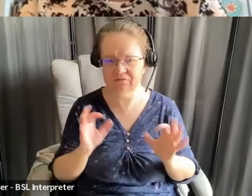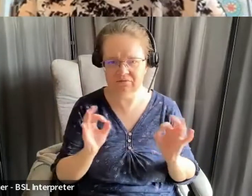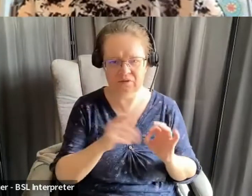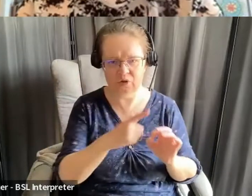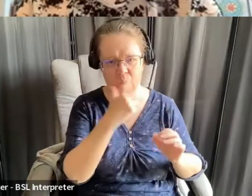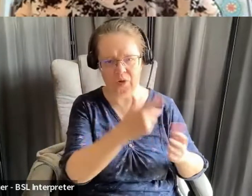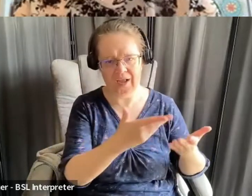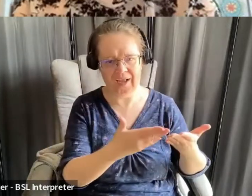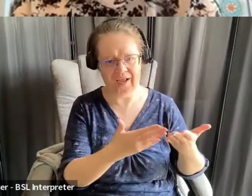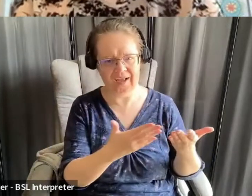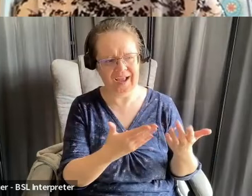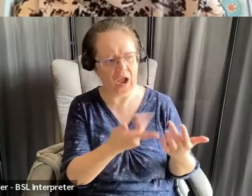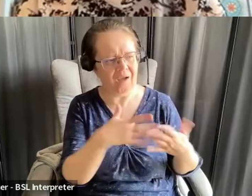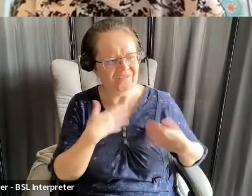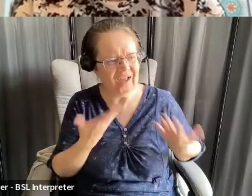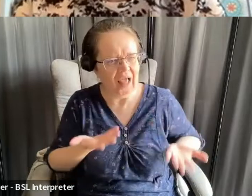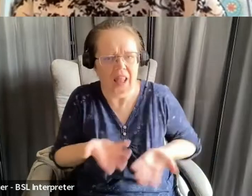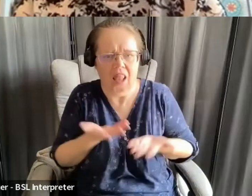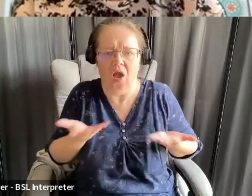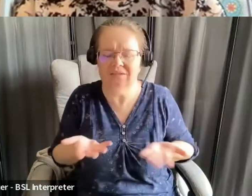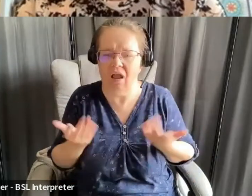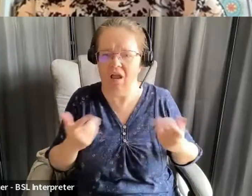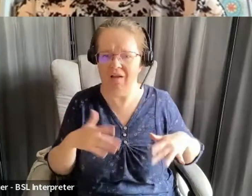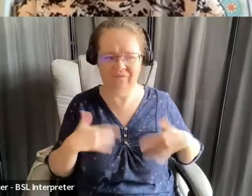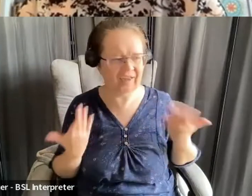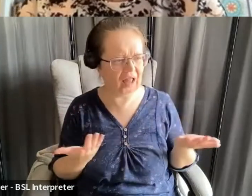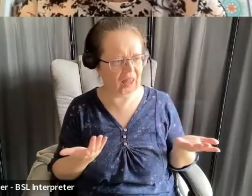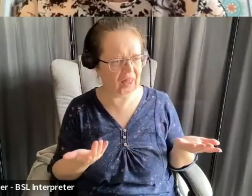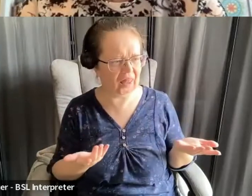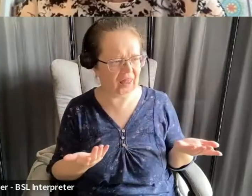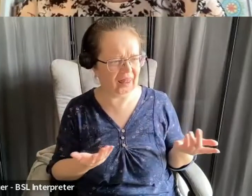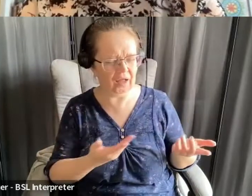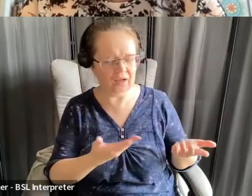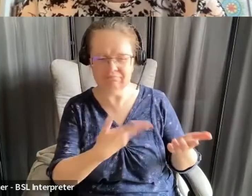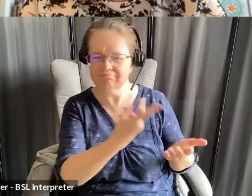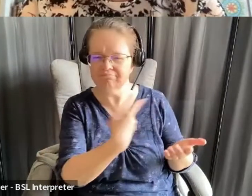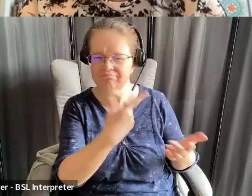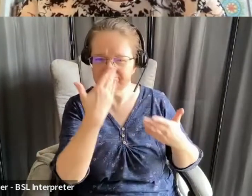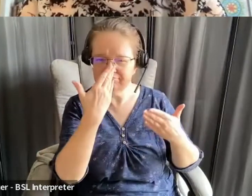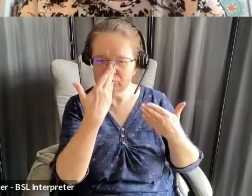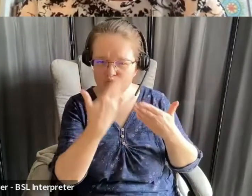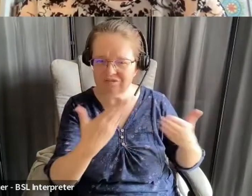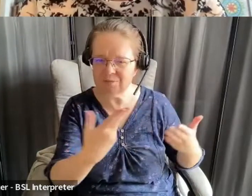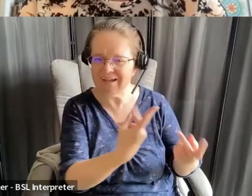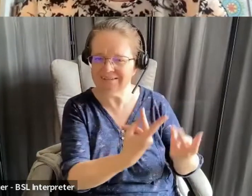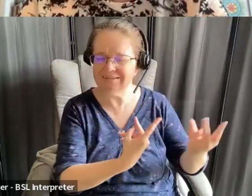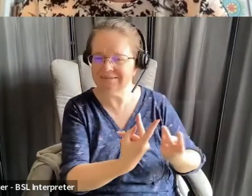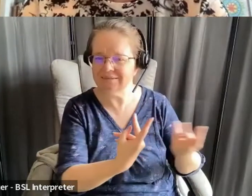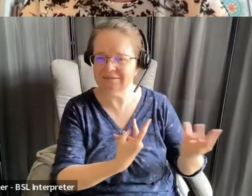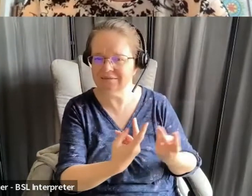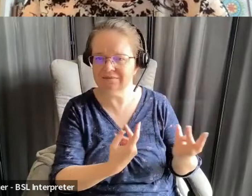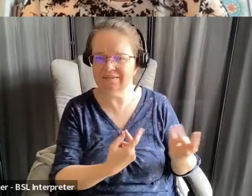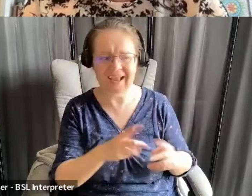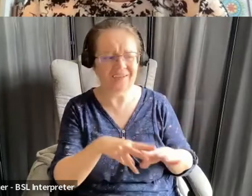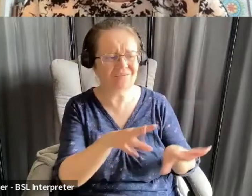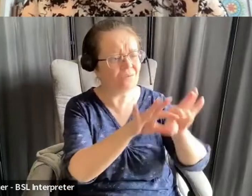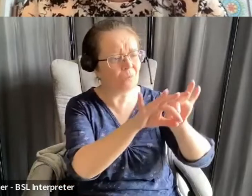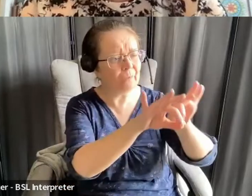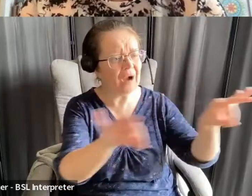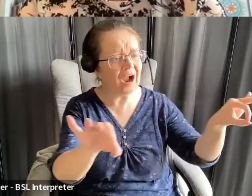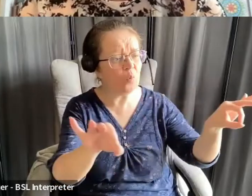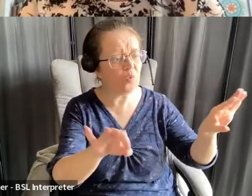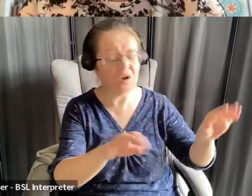more enlightened in life, and having that mutual respect for each other, that if you just want to sit there in silence,